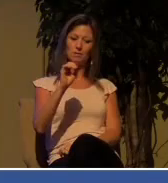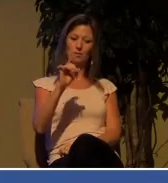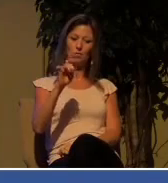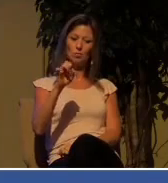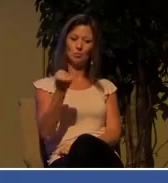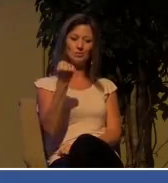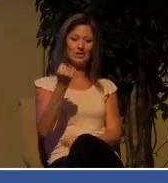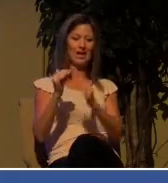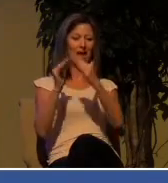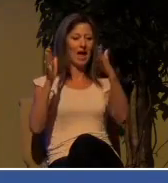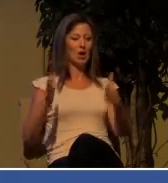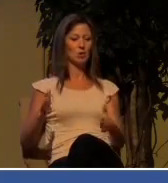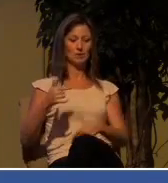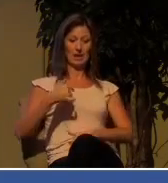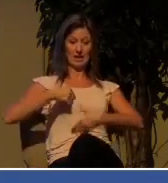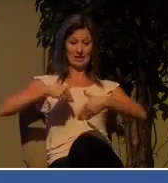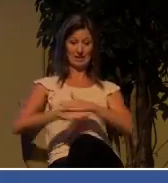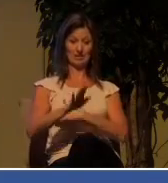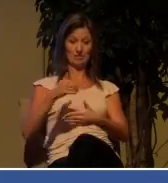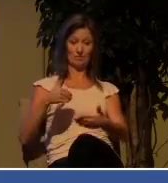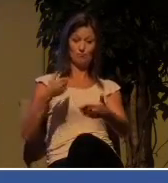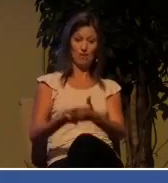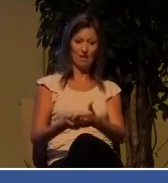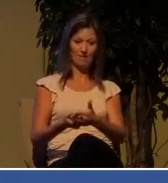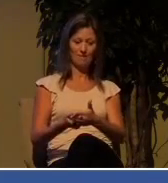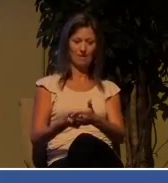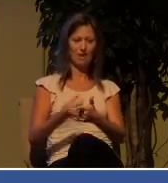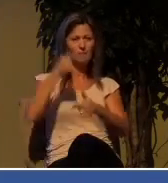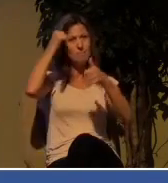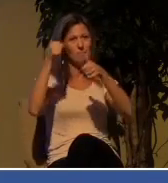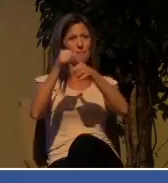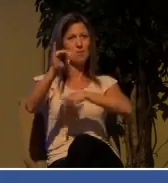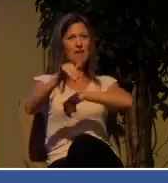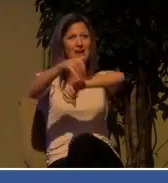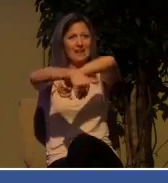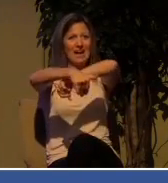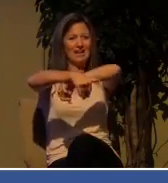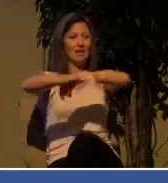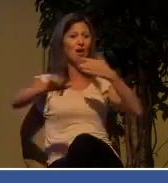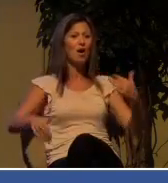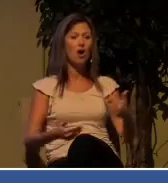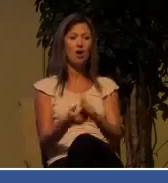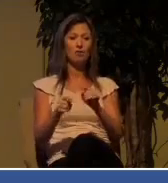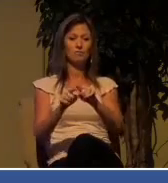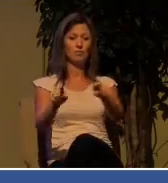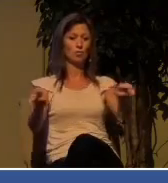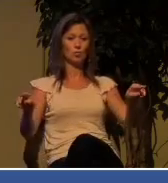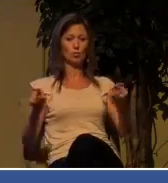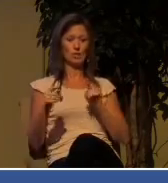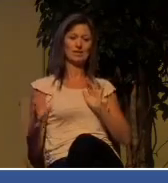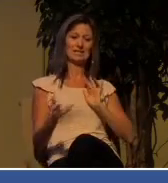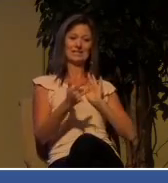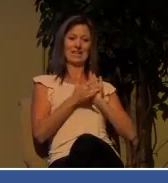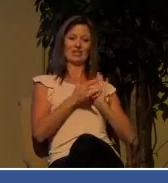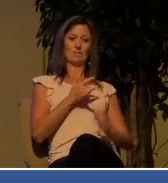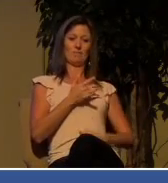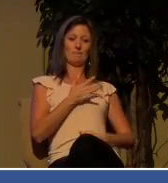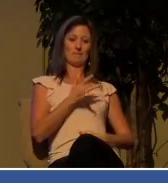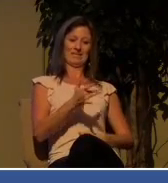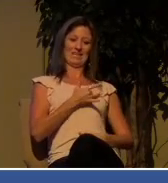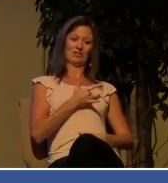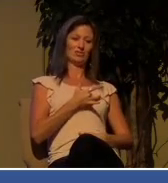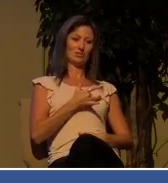long ago, all of you, without exception, reached deep into my heart by being so